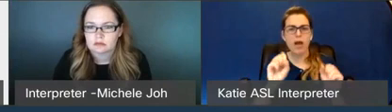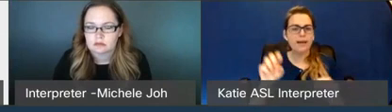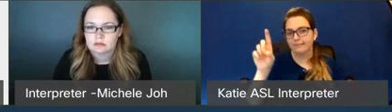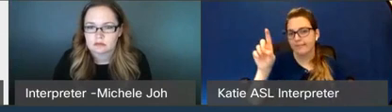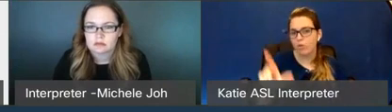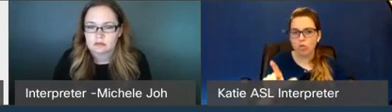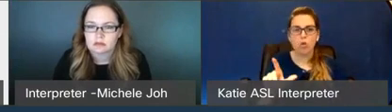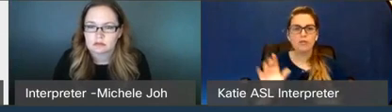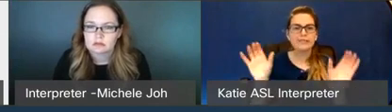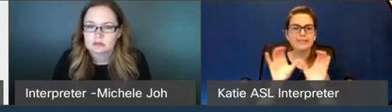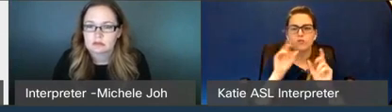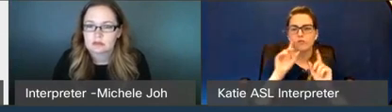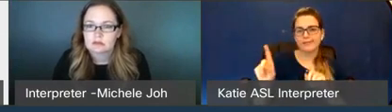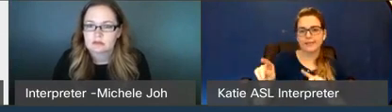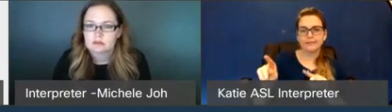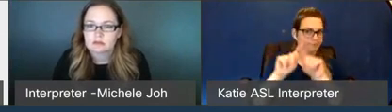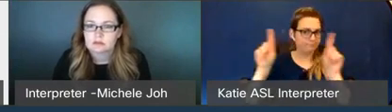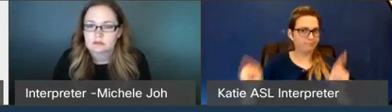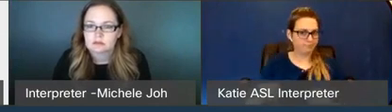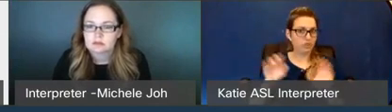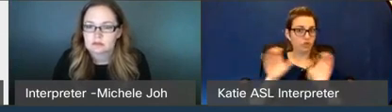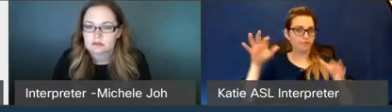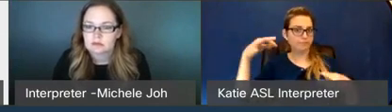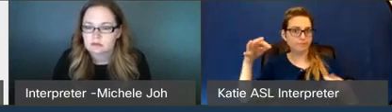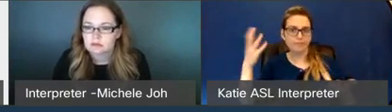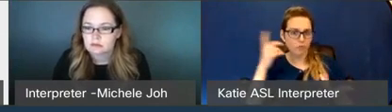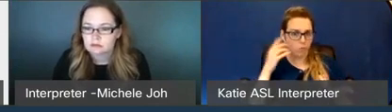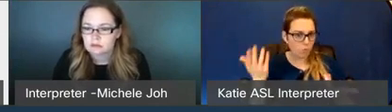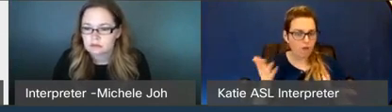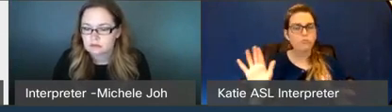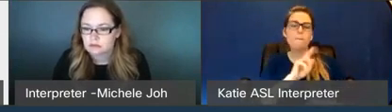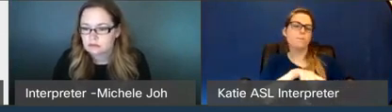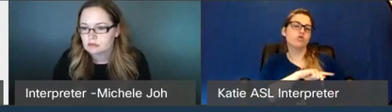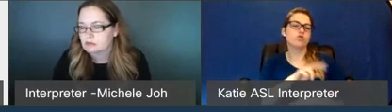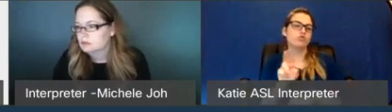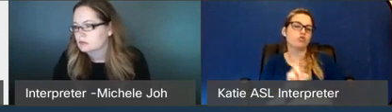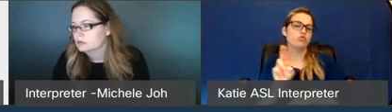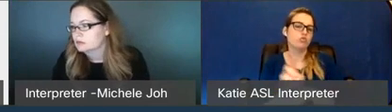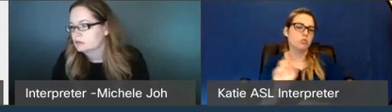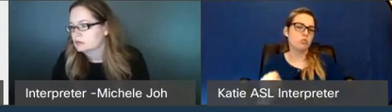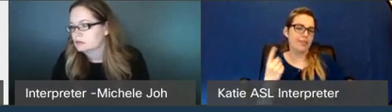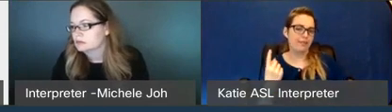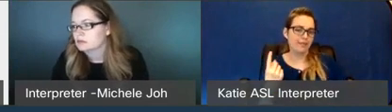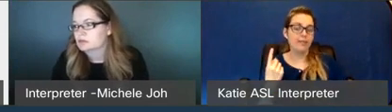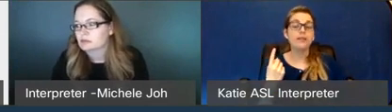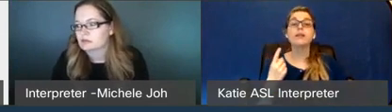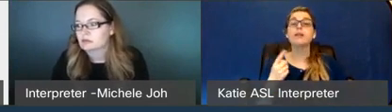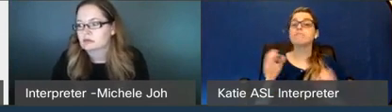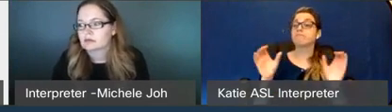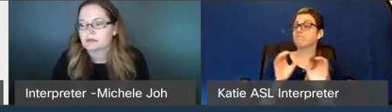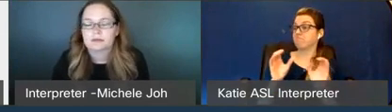Please note that the certificate is for personal portfolio use only and is not to be used for CEU